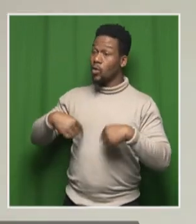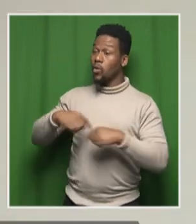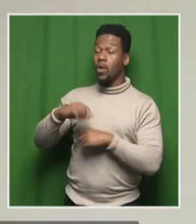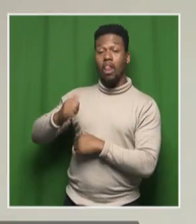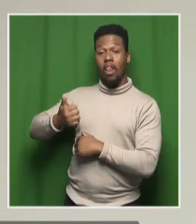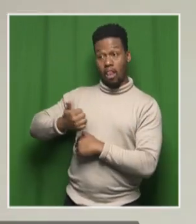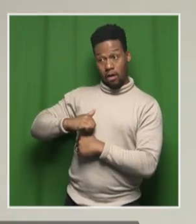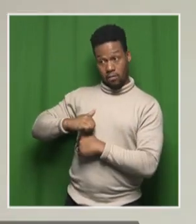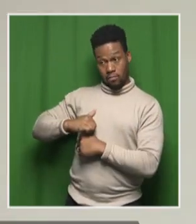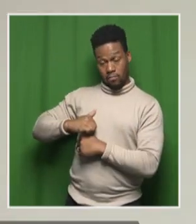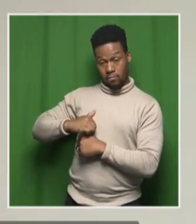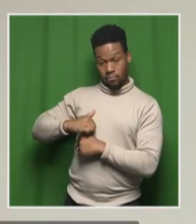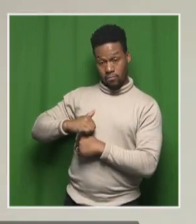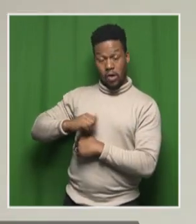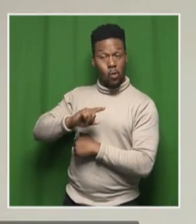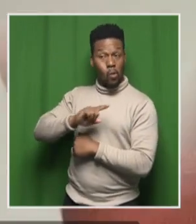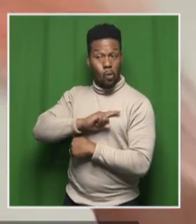We had